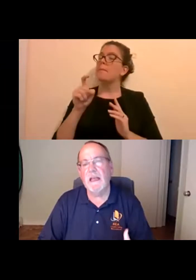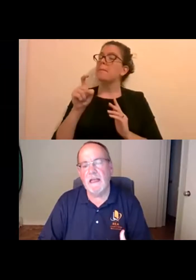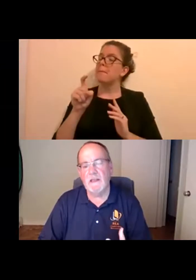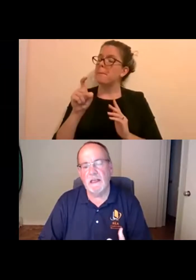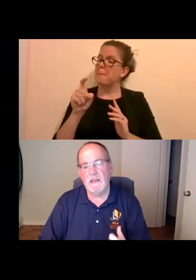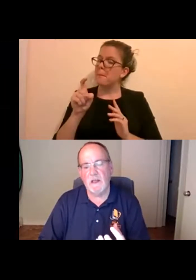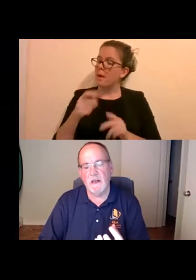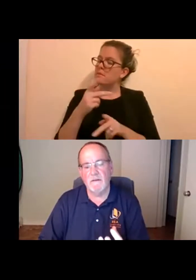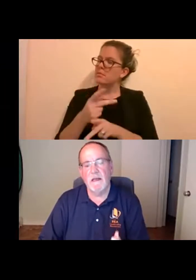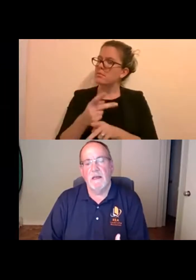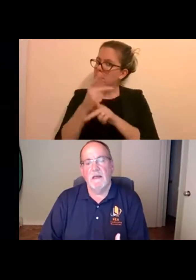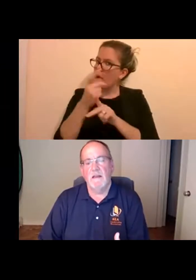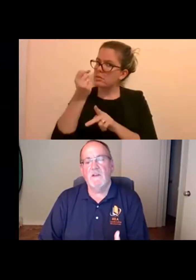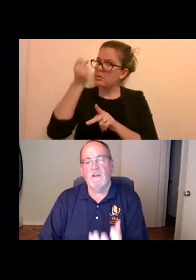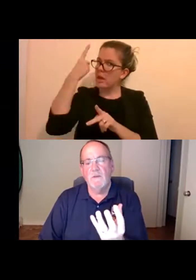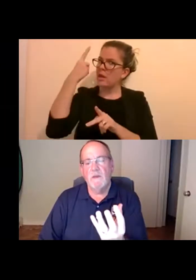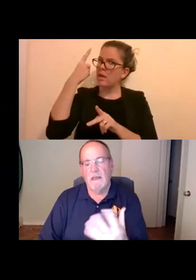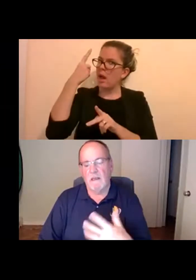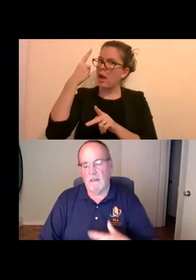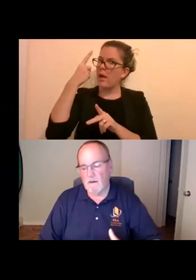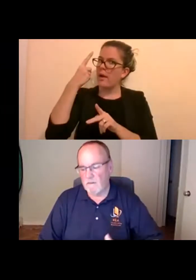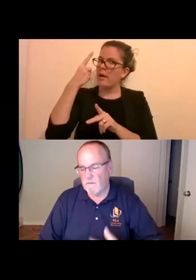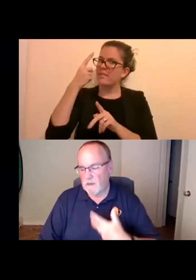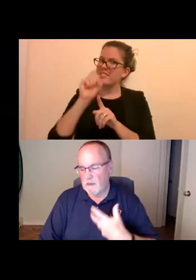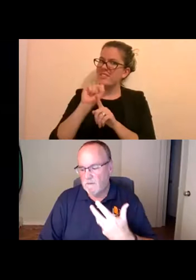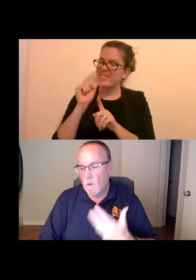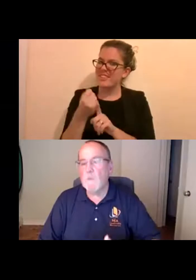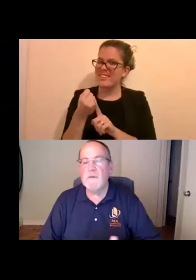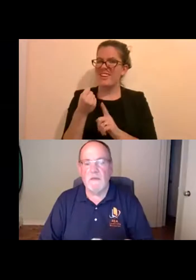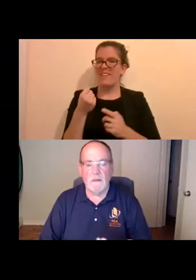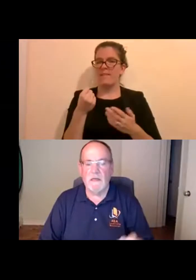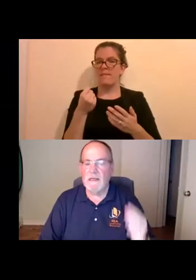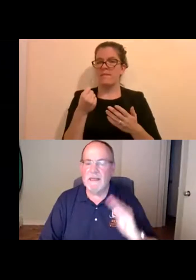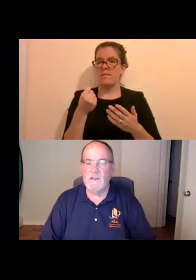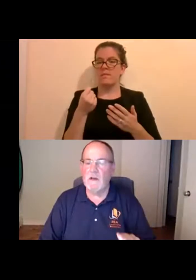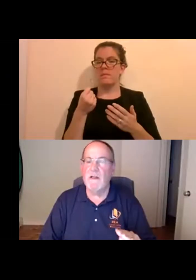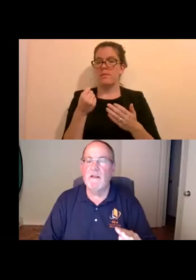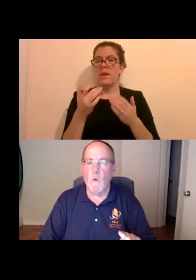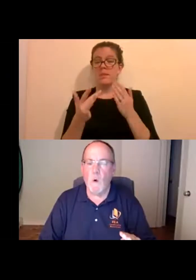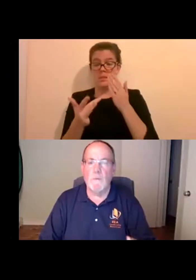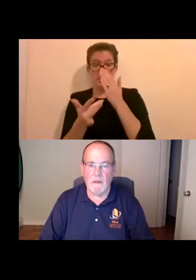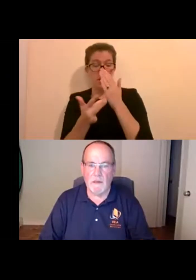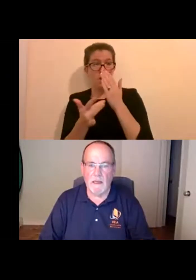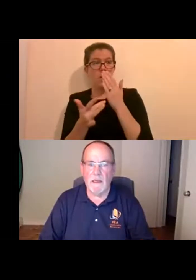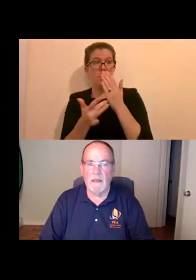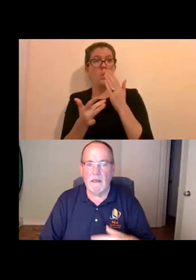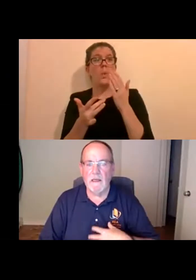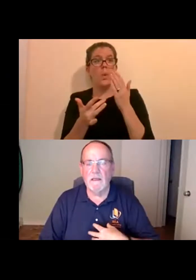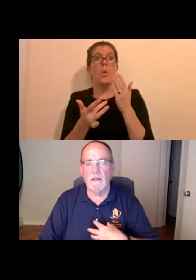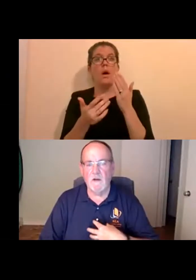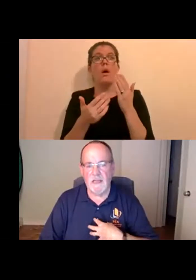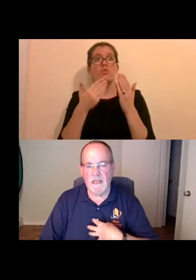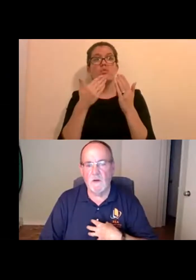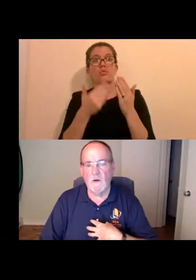in the context of, this is something that informs me, but it doesn't necessarily form me. I need